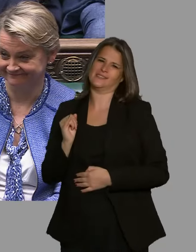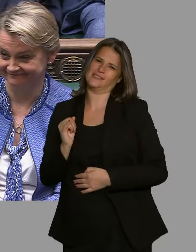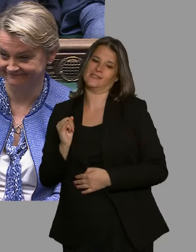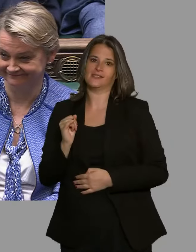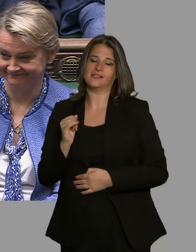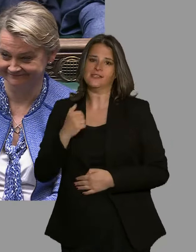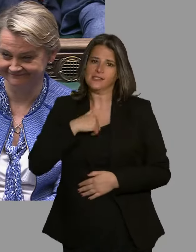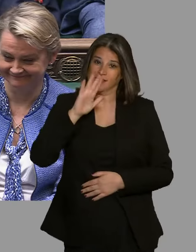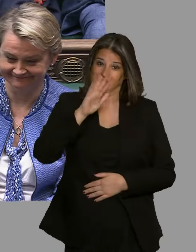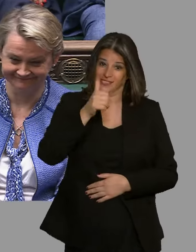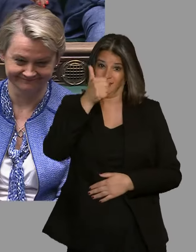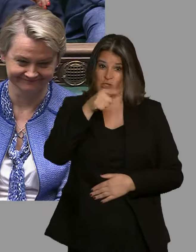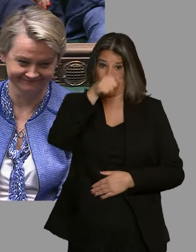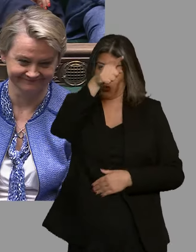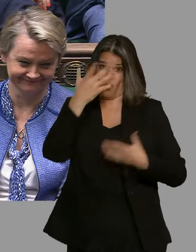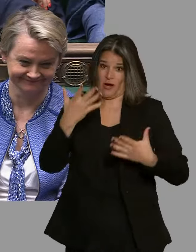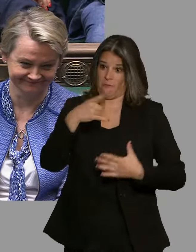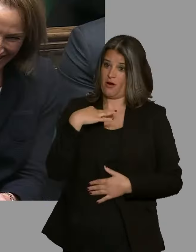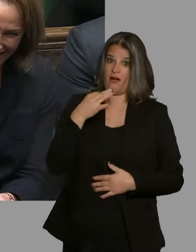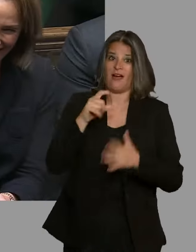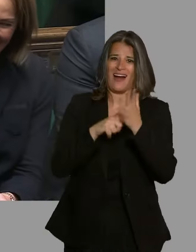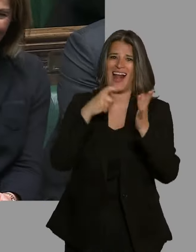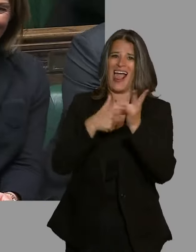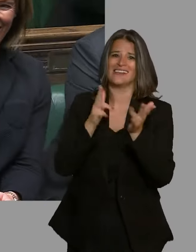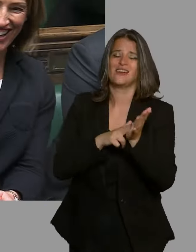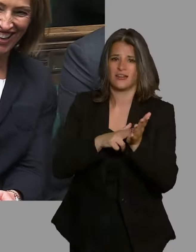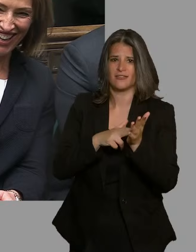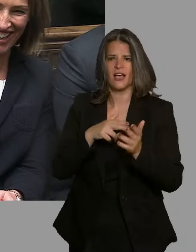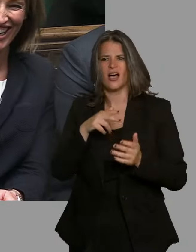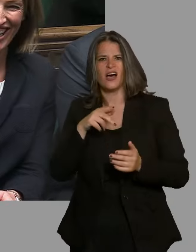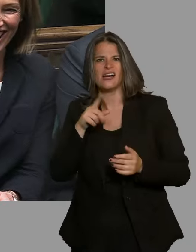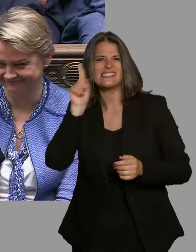of France.